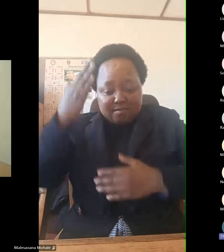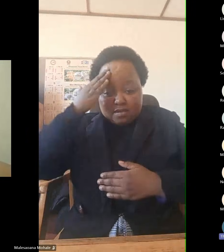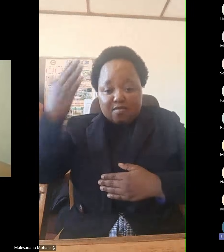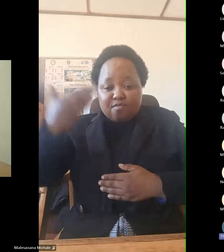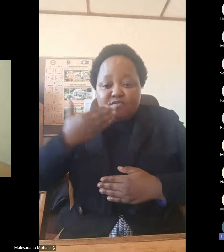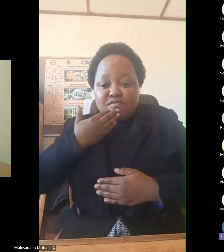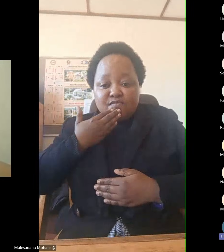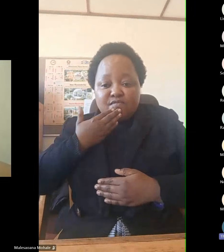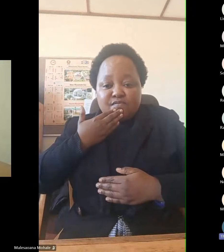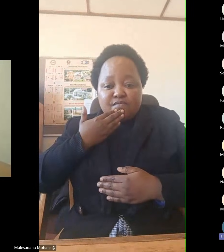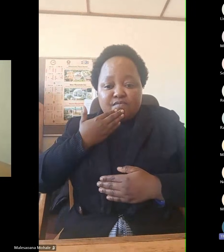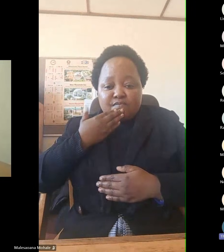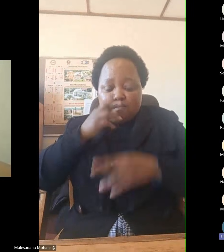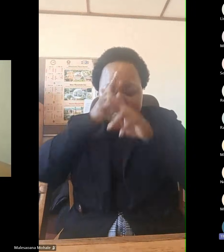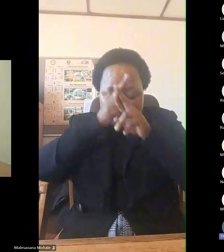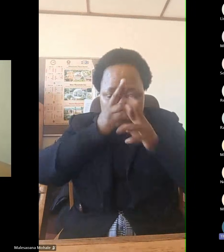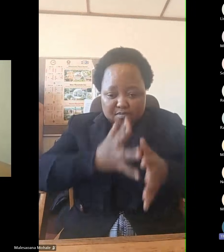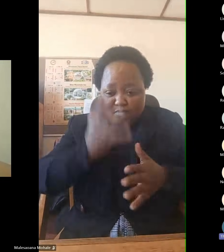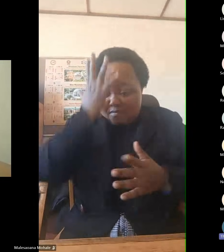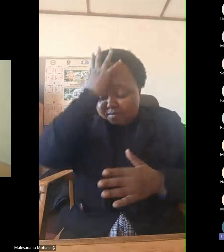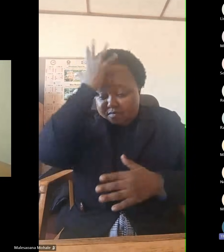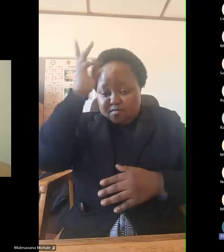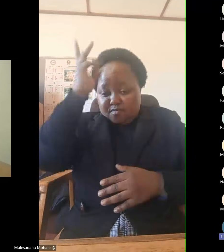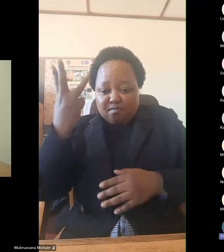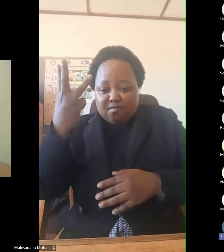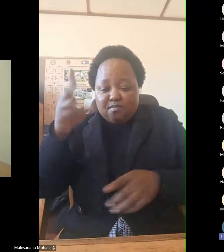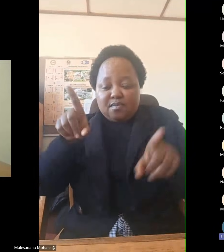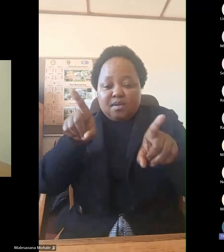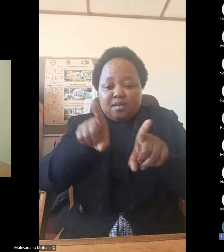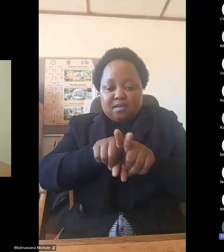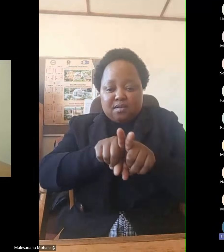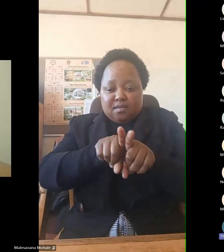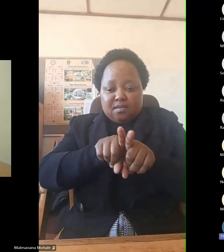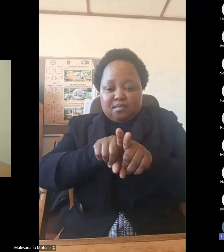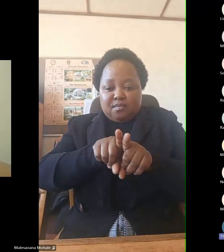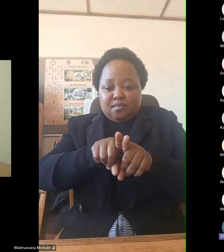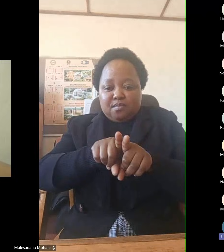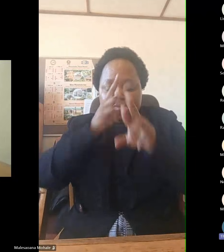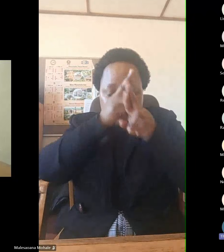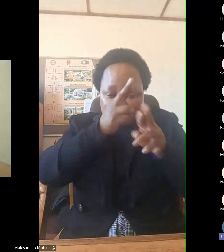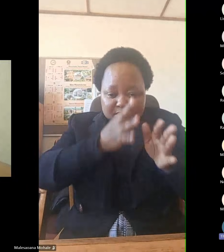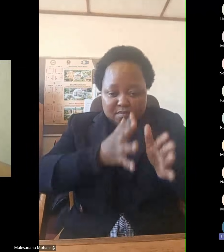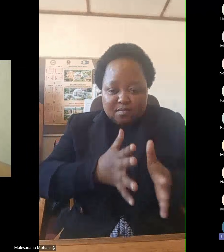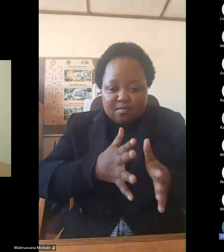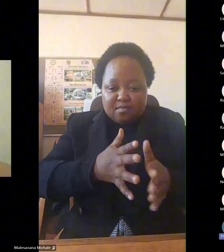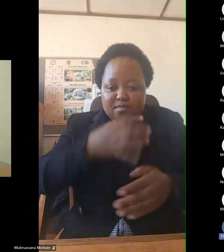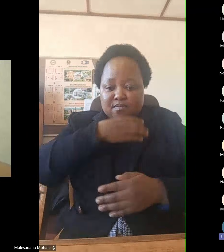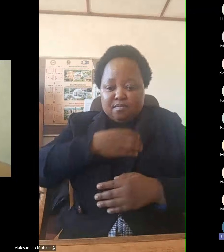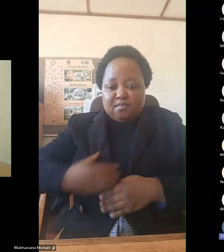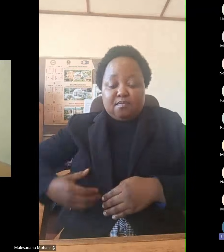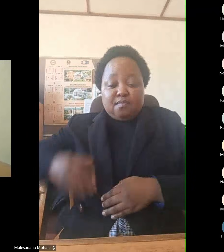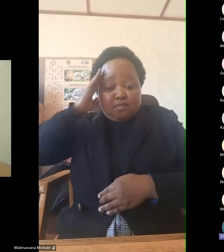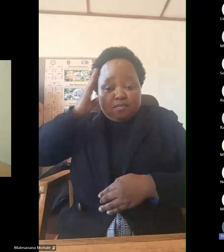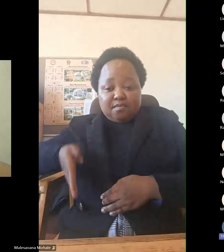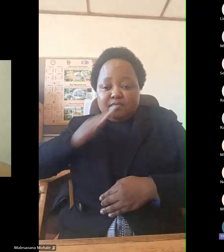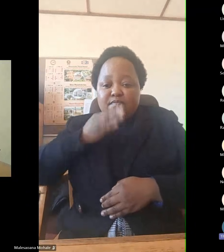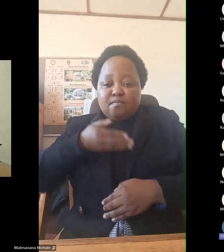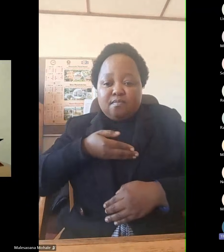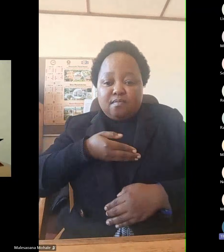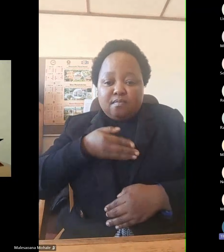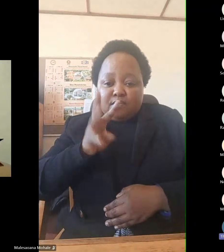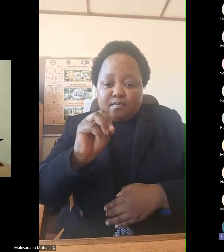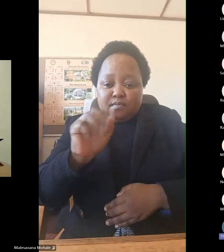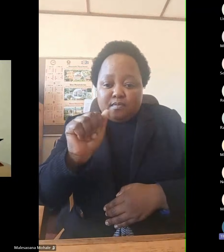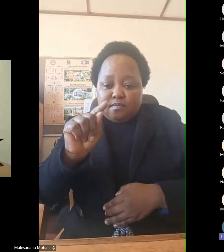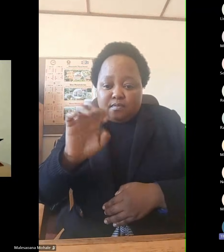III, the Honorable the Prime Minister, Ndati Samuel Ntsukwane Matekane, the Honorable the